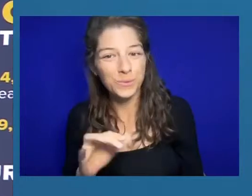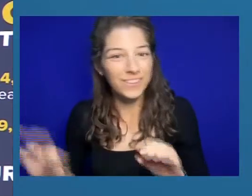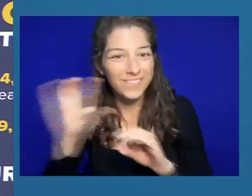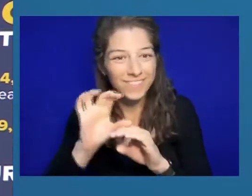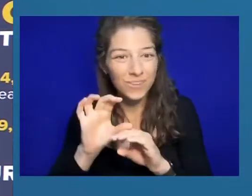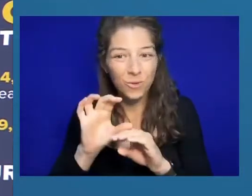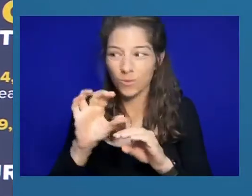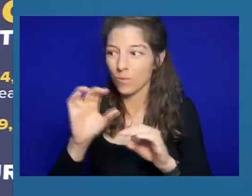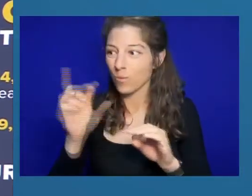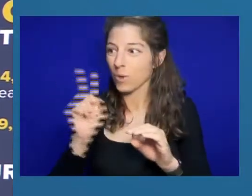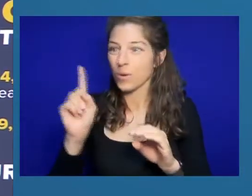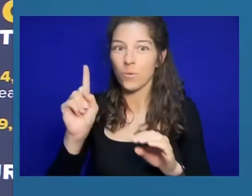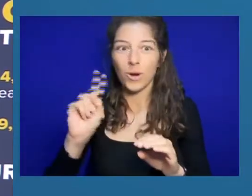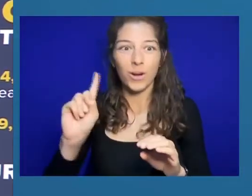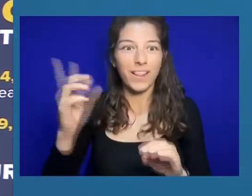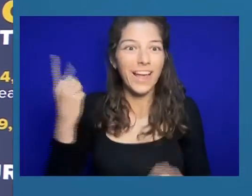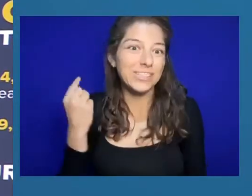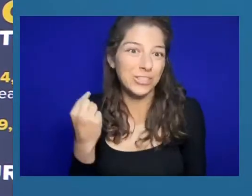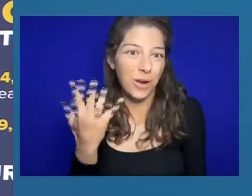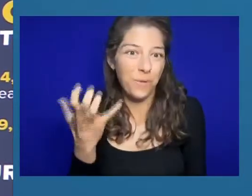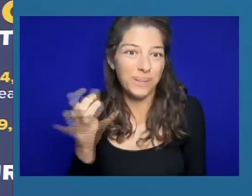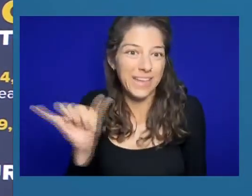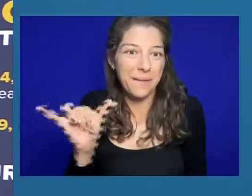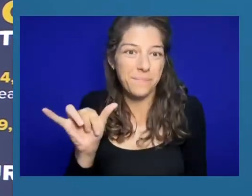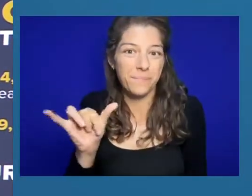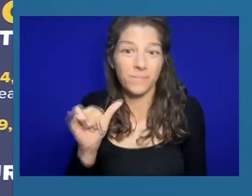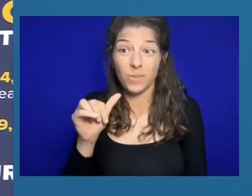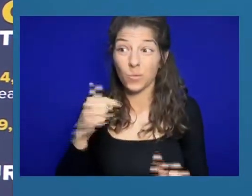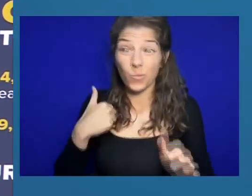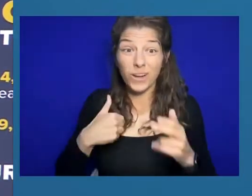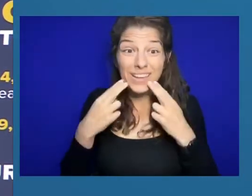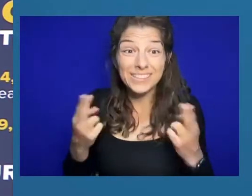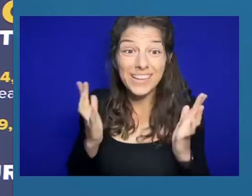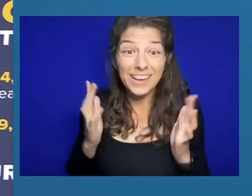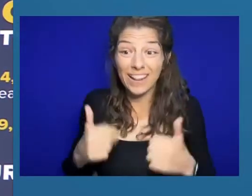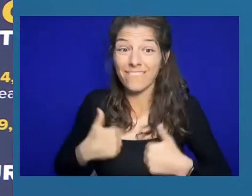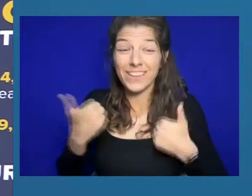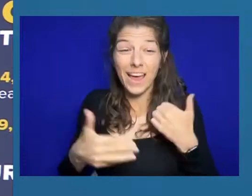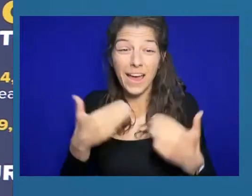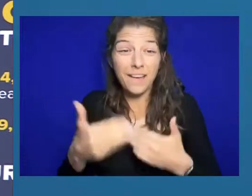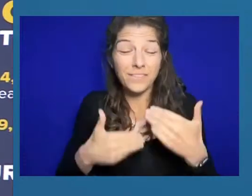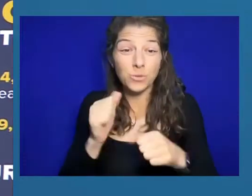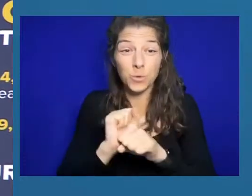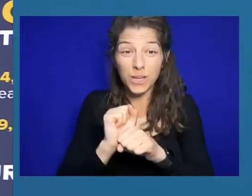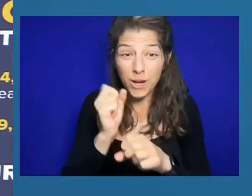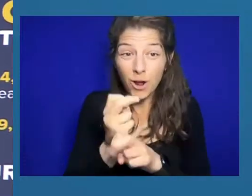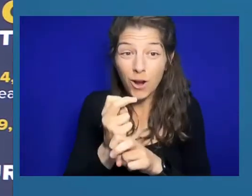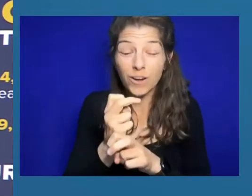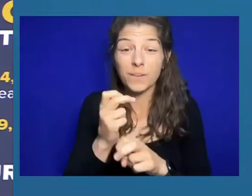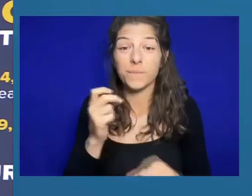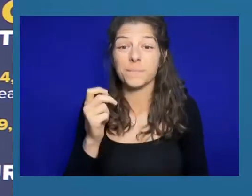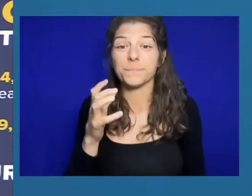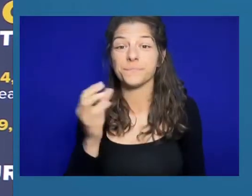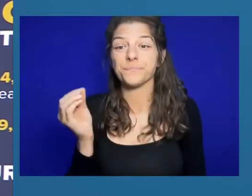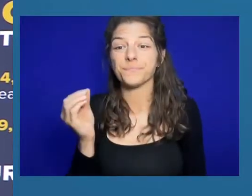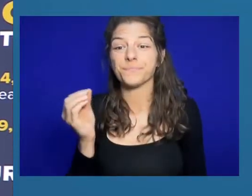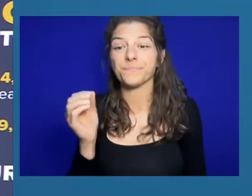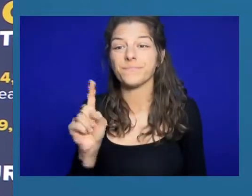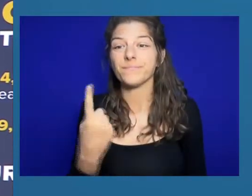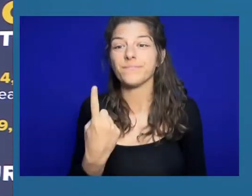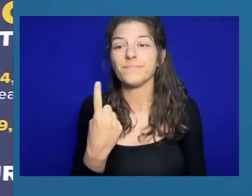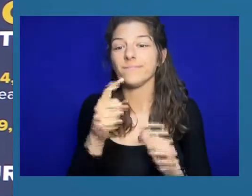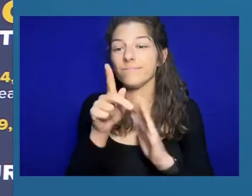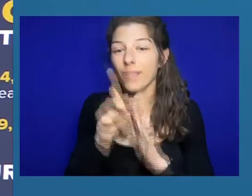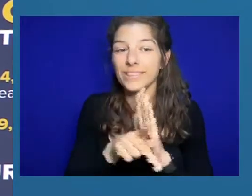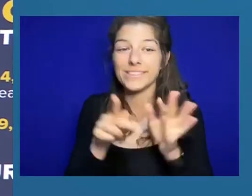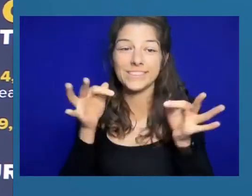were, right? We didn't do anything. We just living our lives, working hard. And it's just the policies and